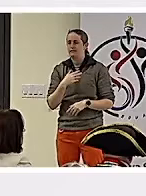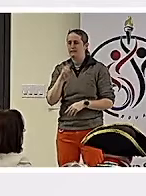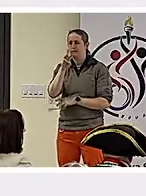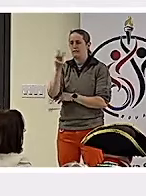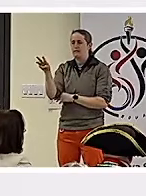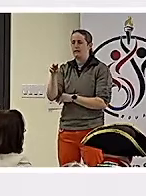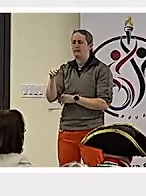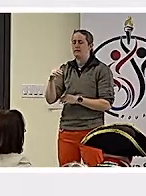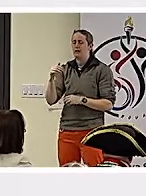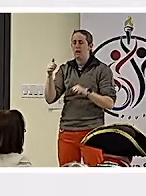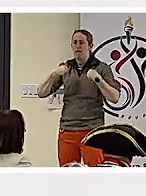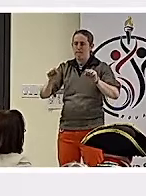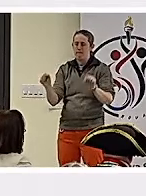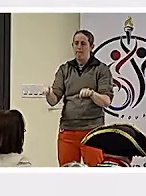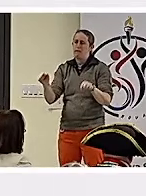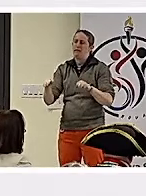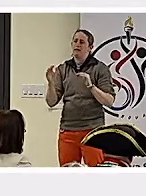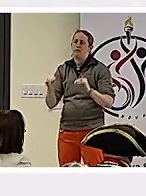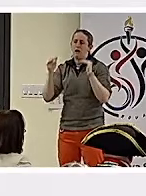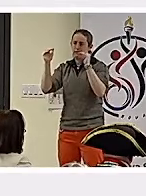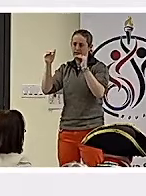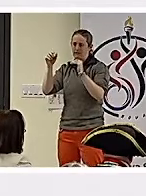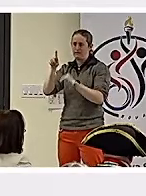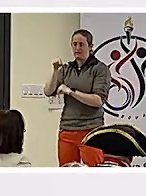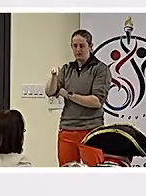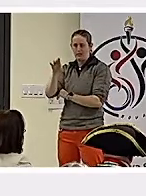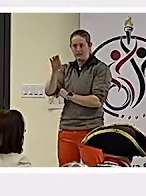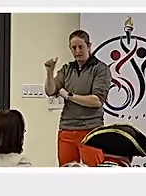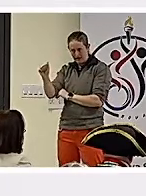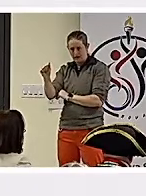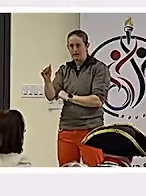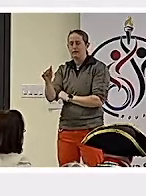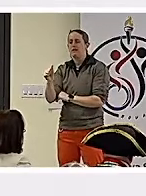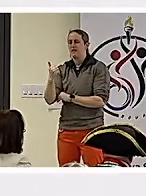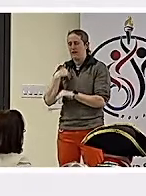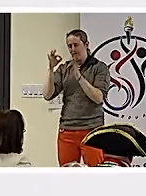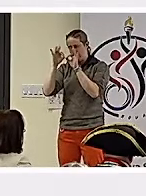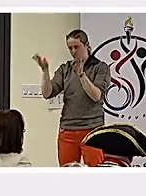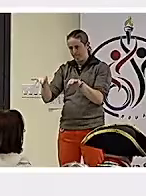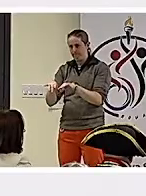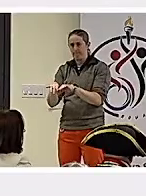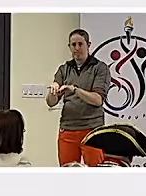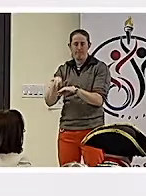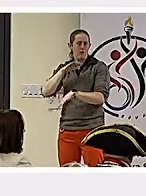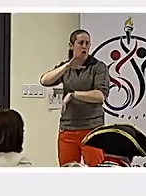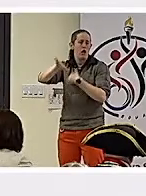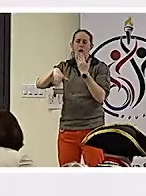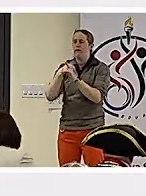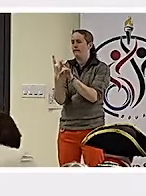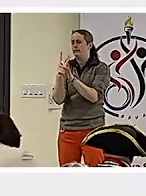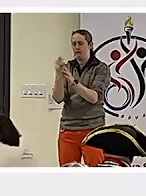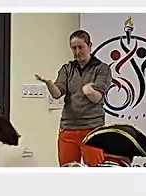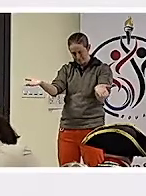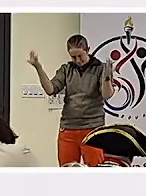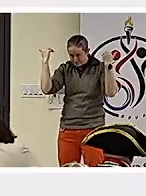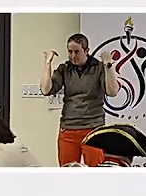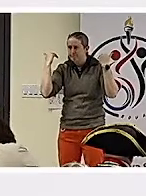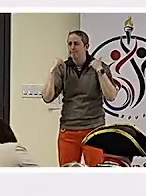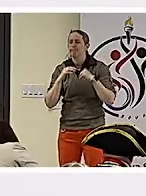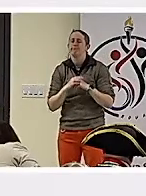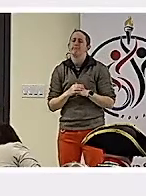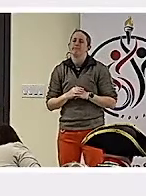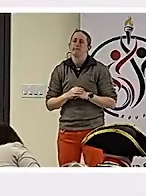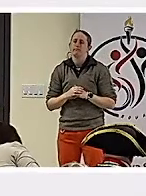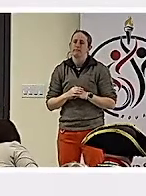abilitytorise.ca and there is a submission form. All input is welcome. This collaborative partnership between